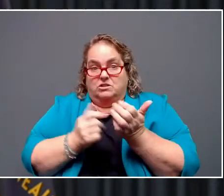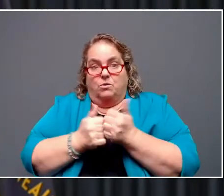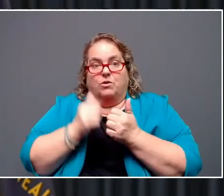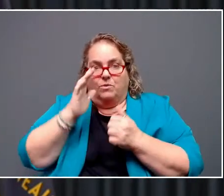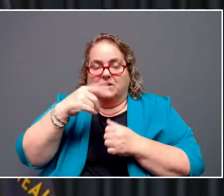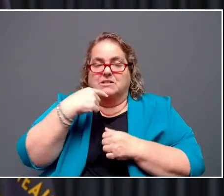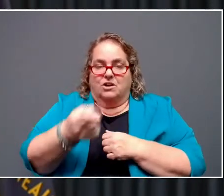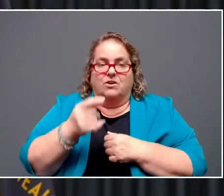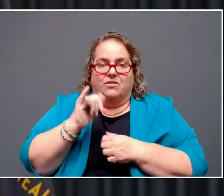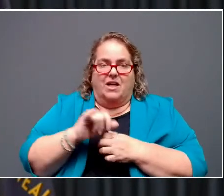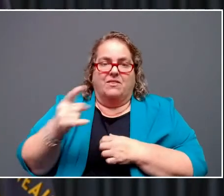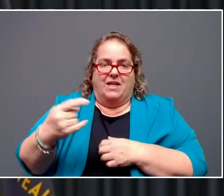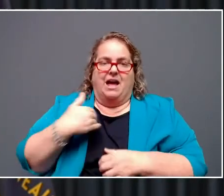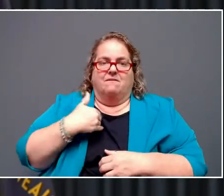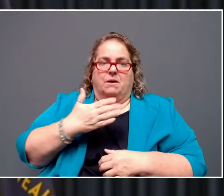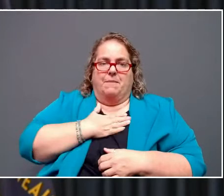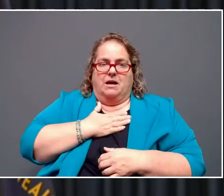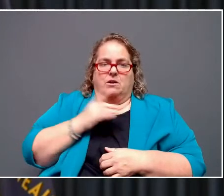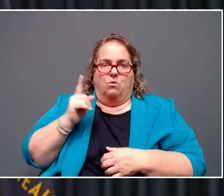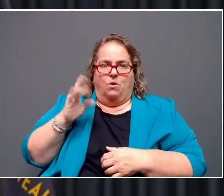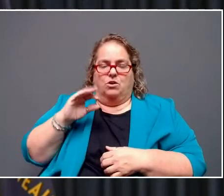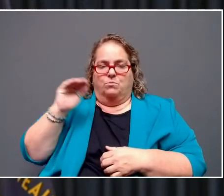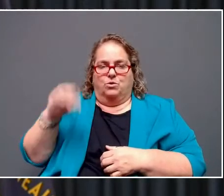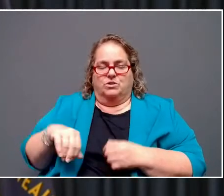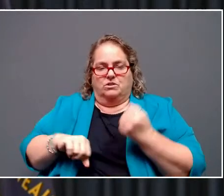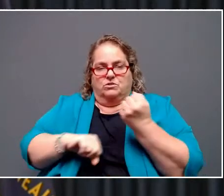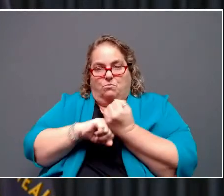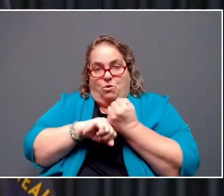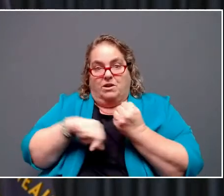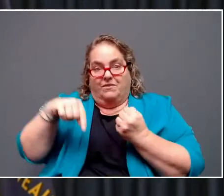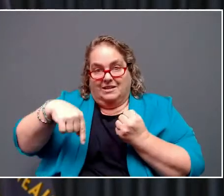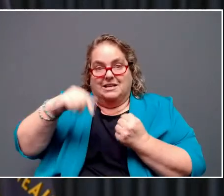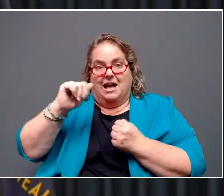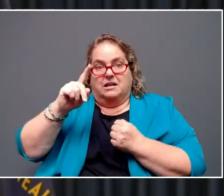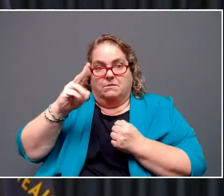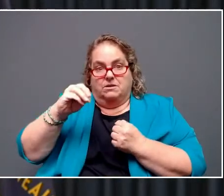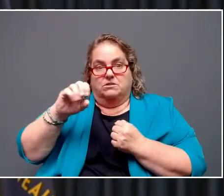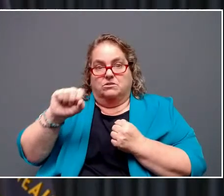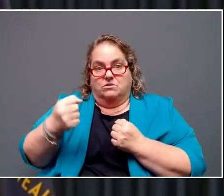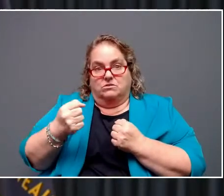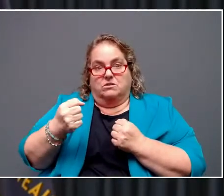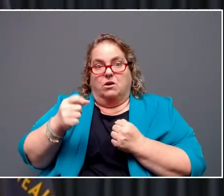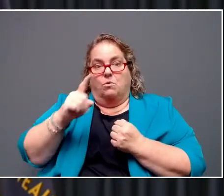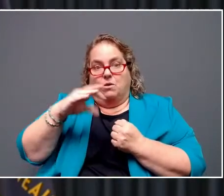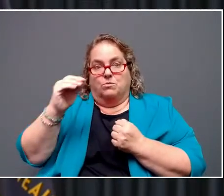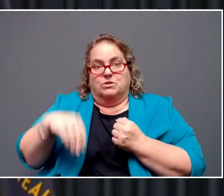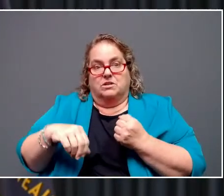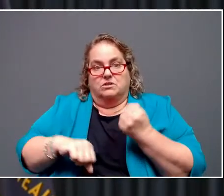my 100% support, this administration's 100%